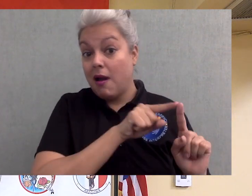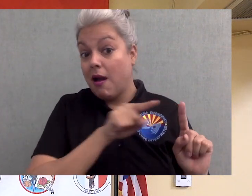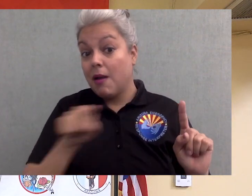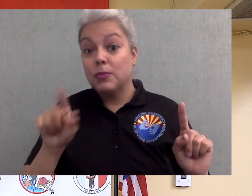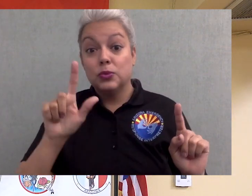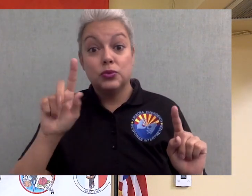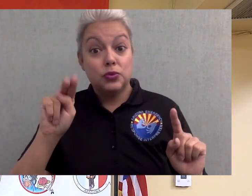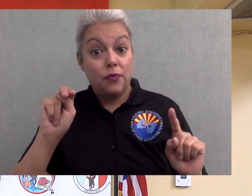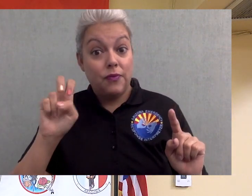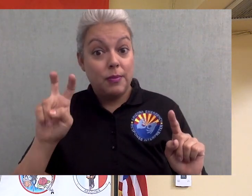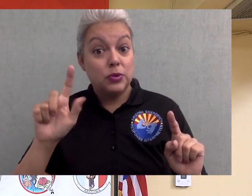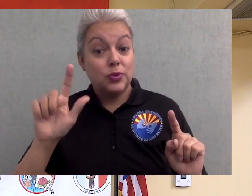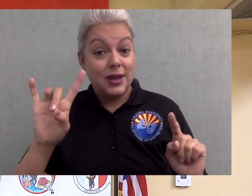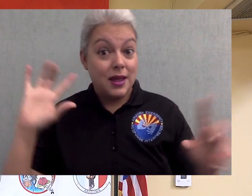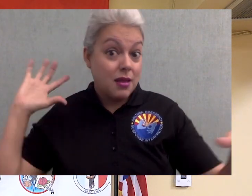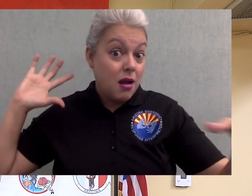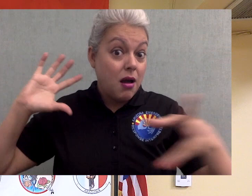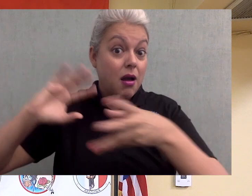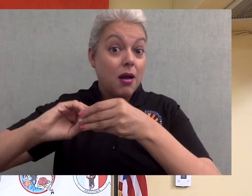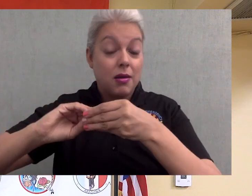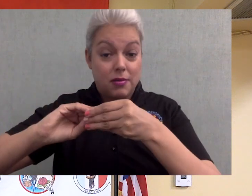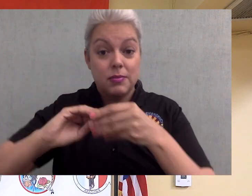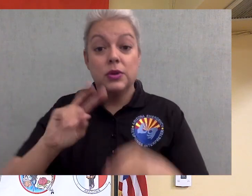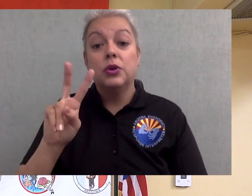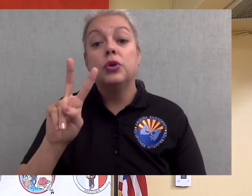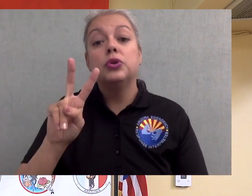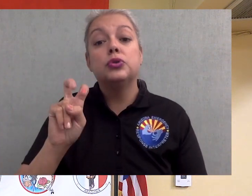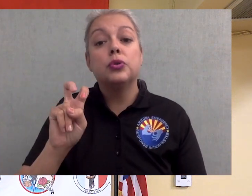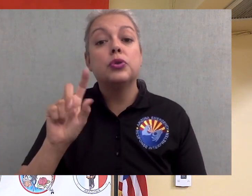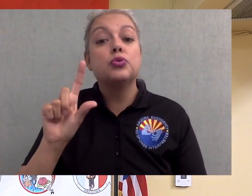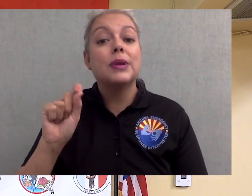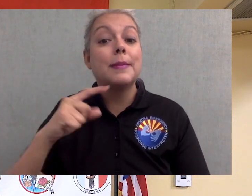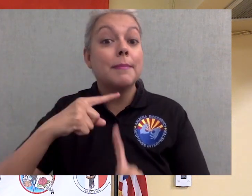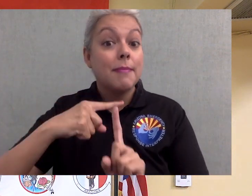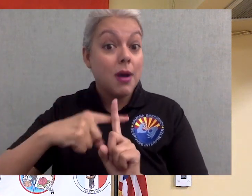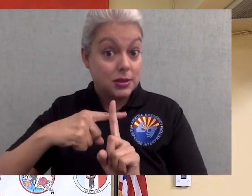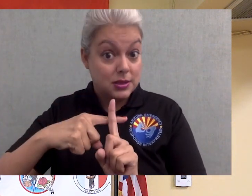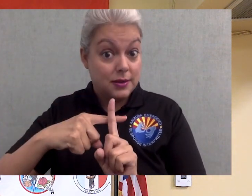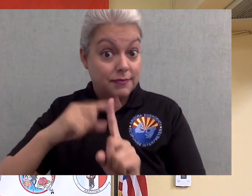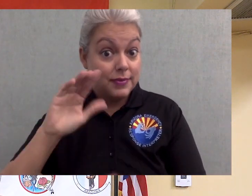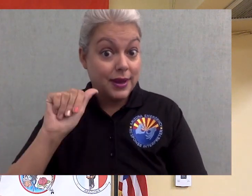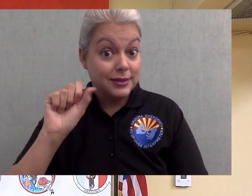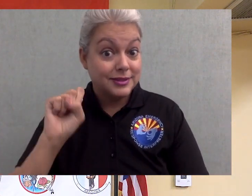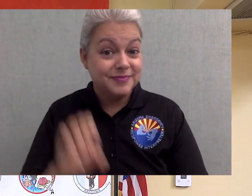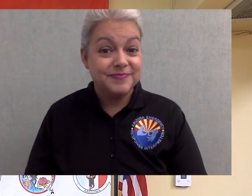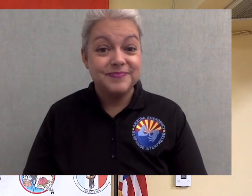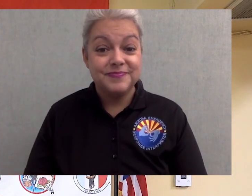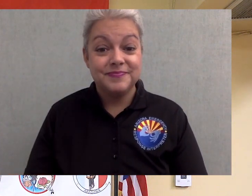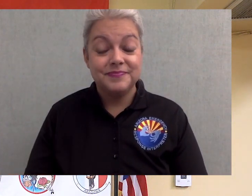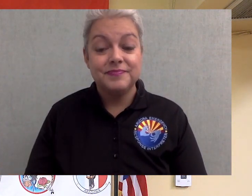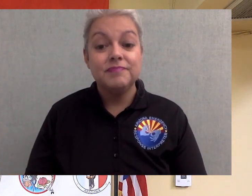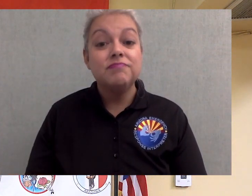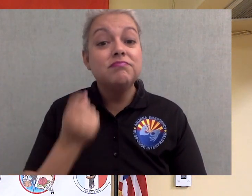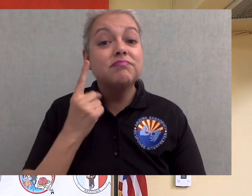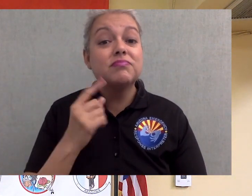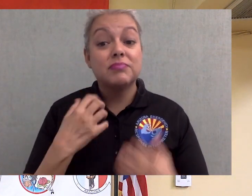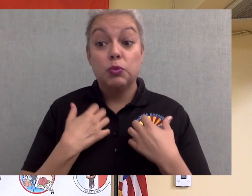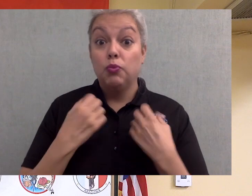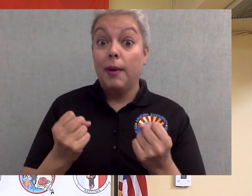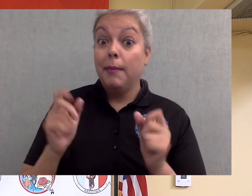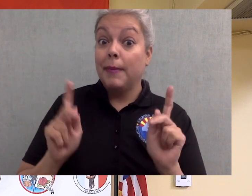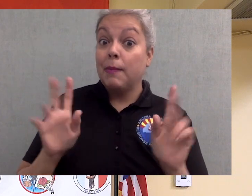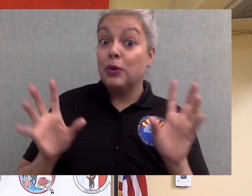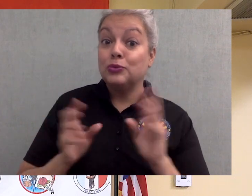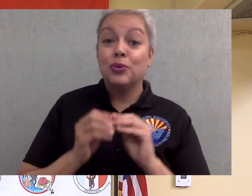November 28th, 2020, we have 220 positive cases. And we don't have any information on